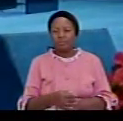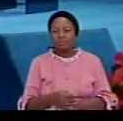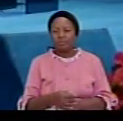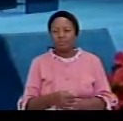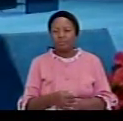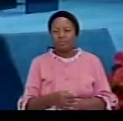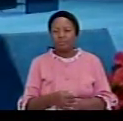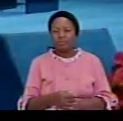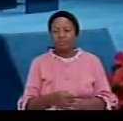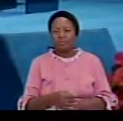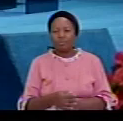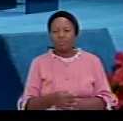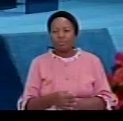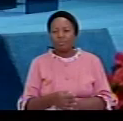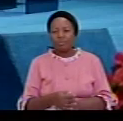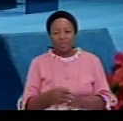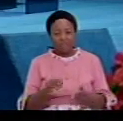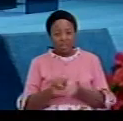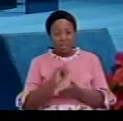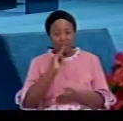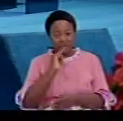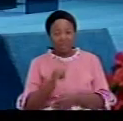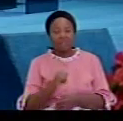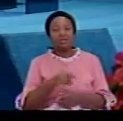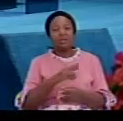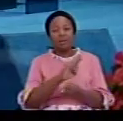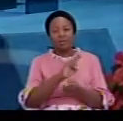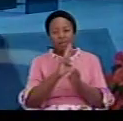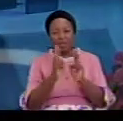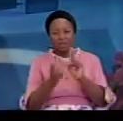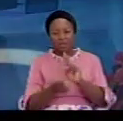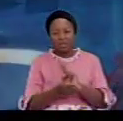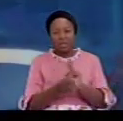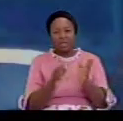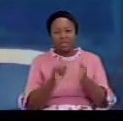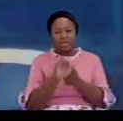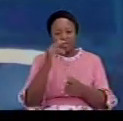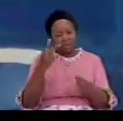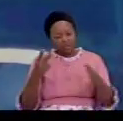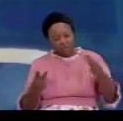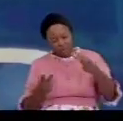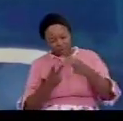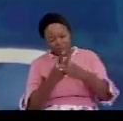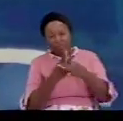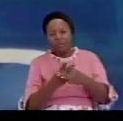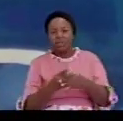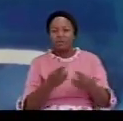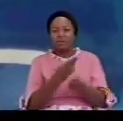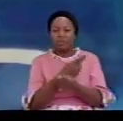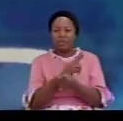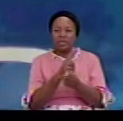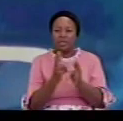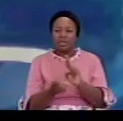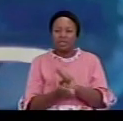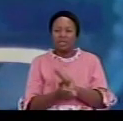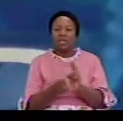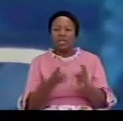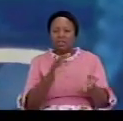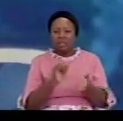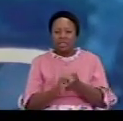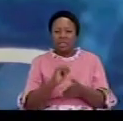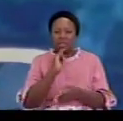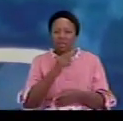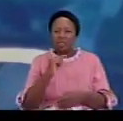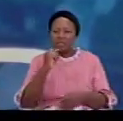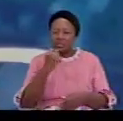That's sincere repentance. That's transparent repentance. That is a